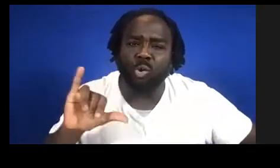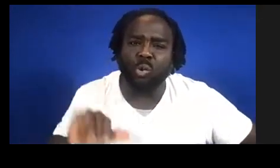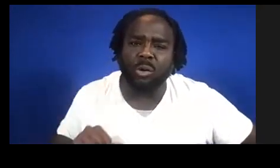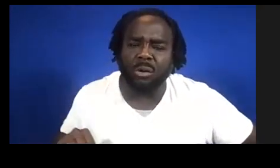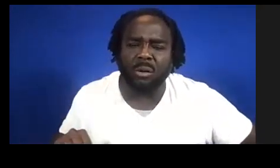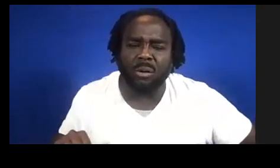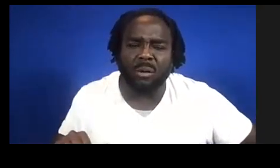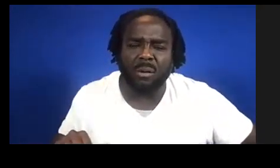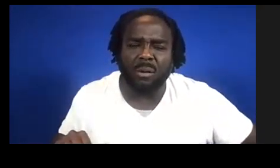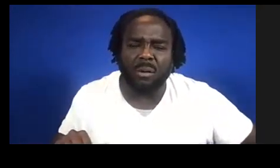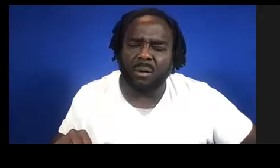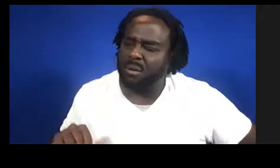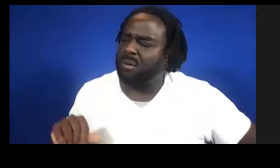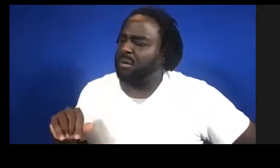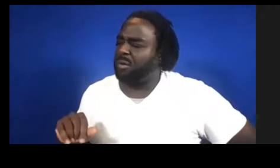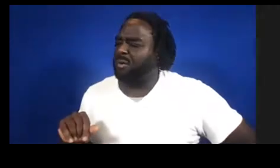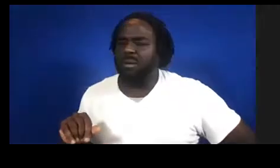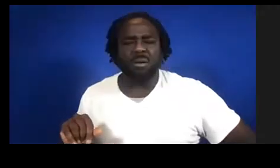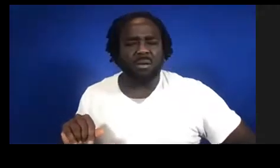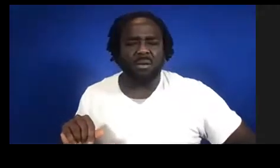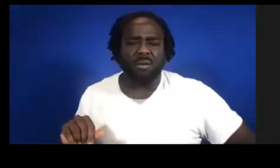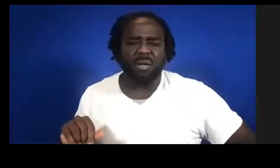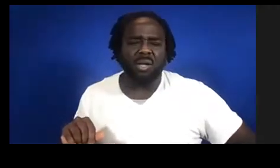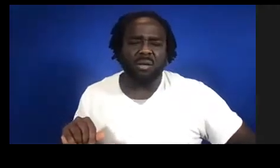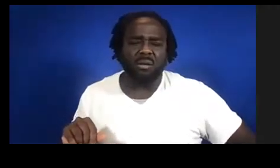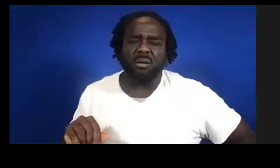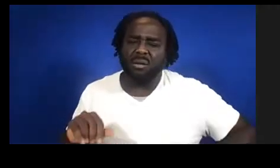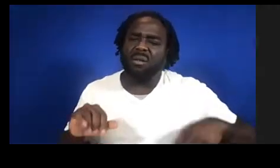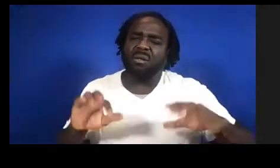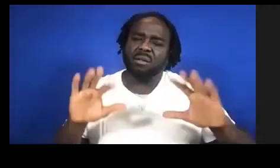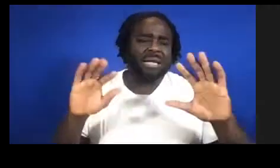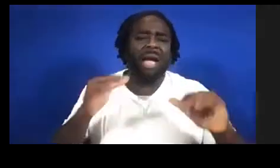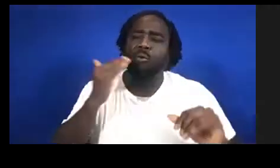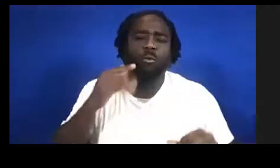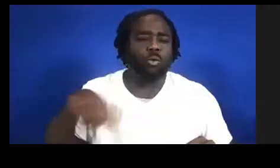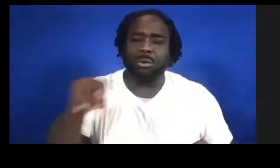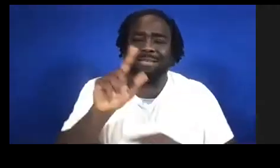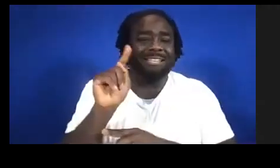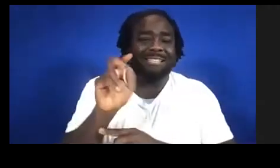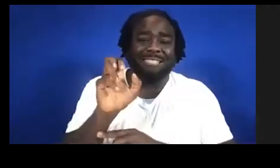So we got these snakes, these mountain lions. They got bobcats too.